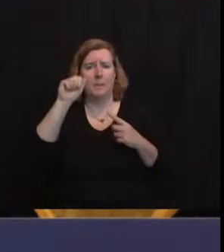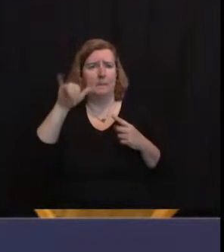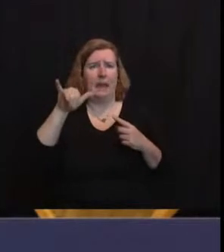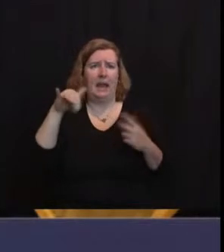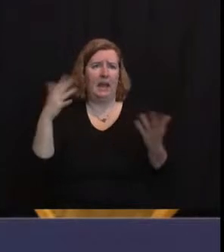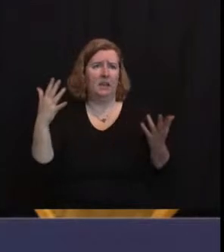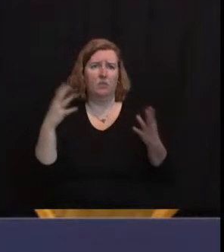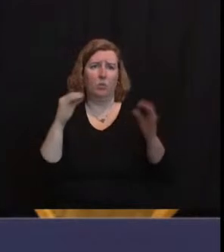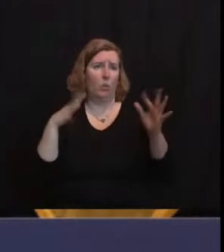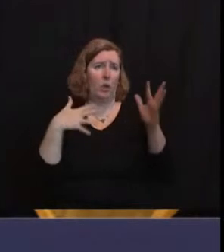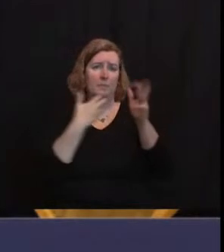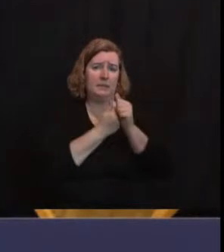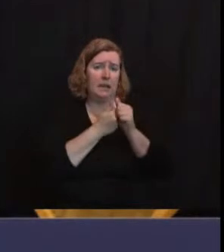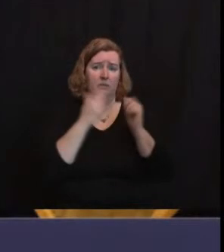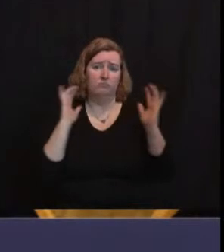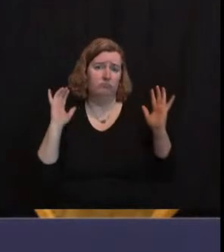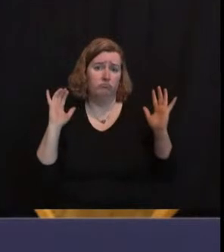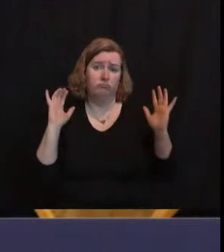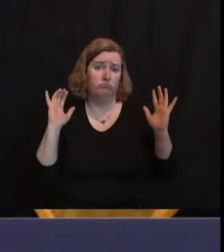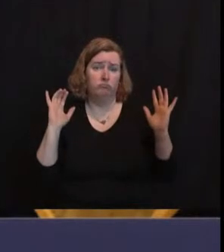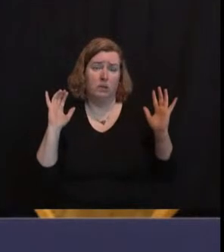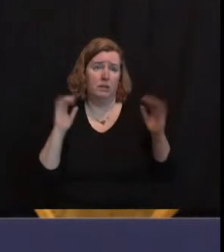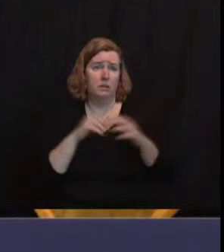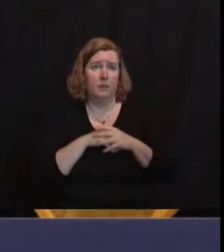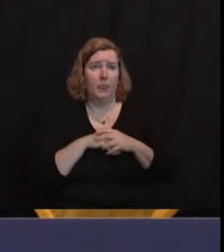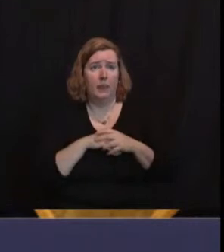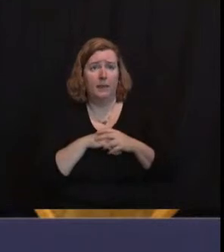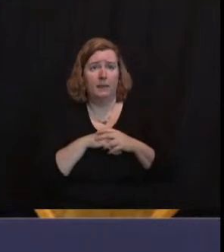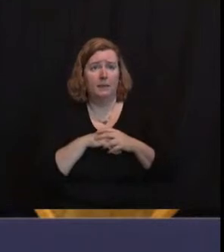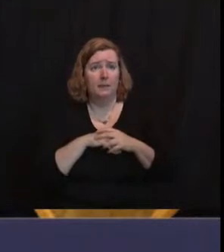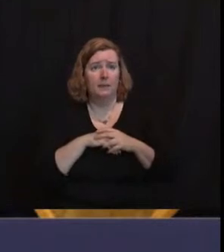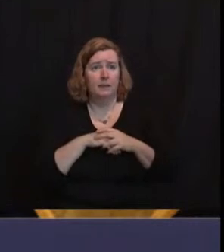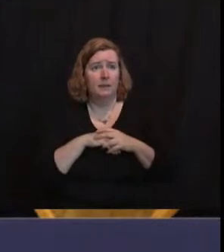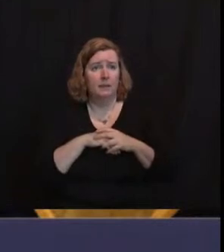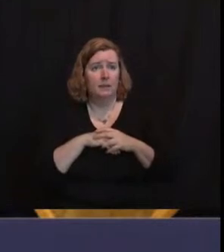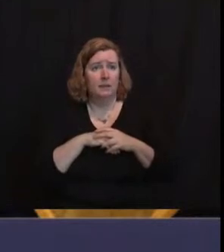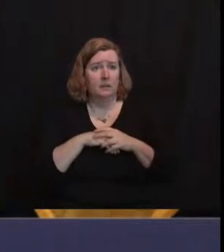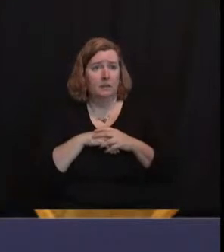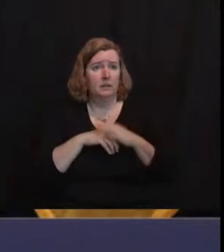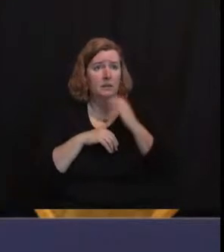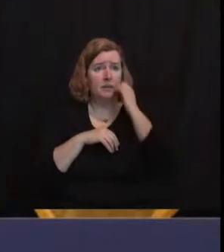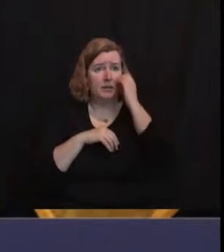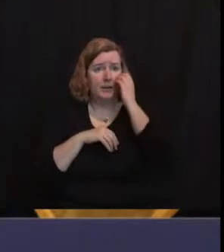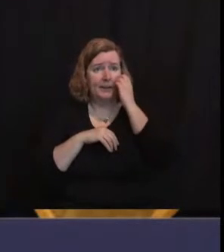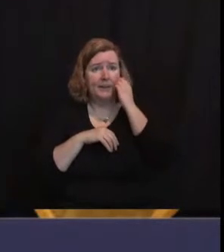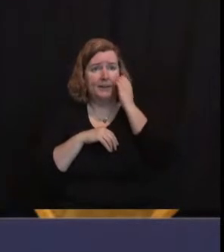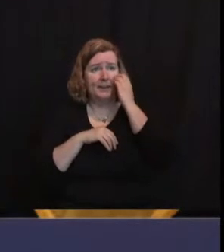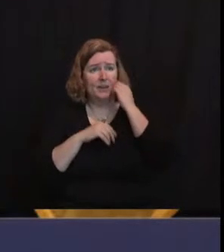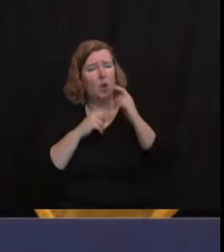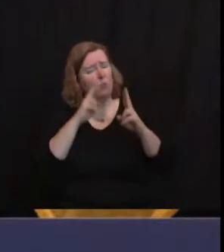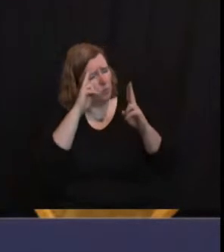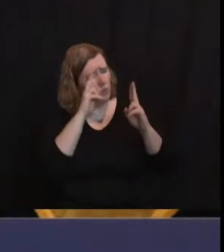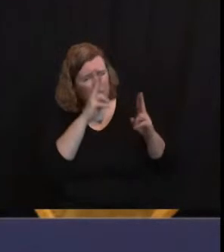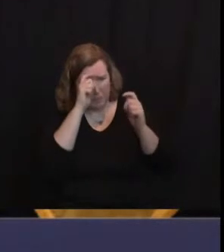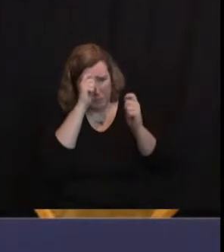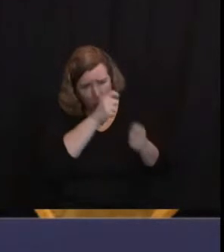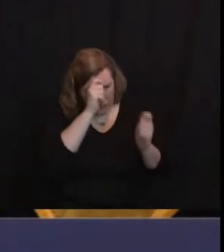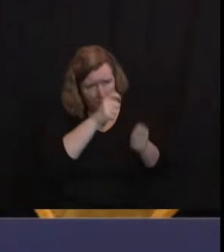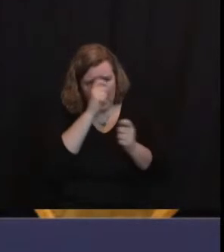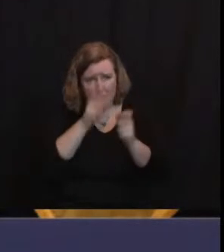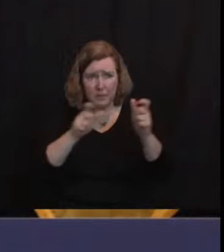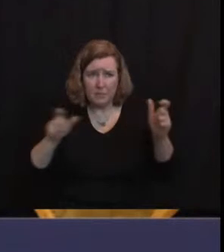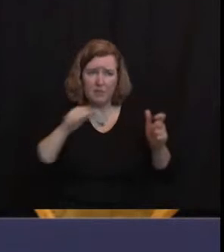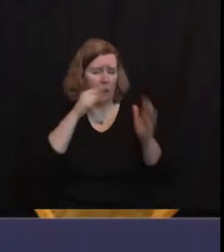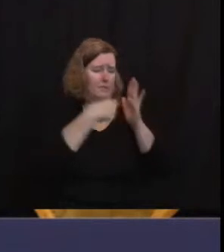And I've got nothing to, again, with all due respect to the Monday morning quarterbacking, we make the